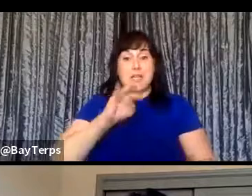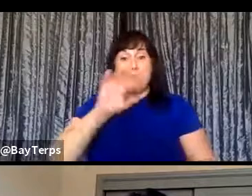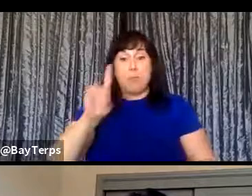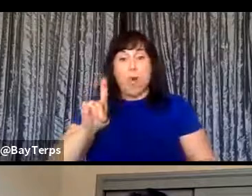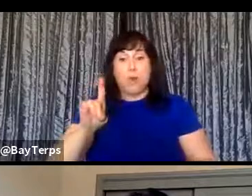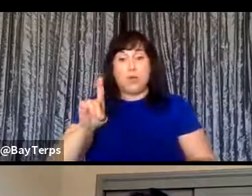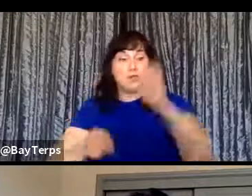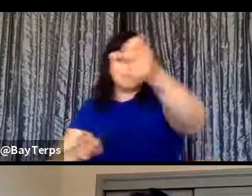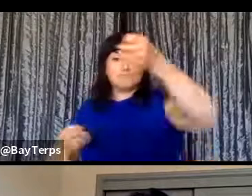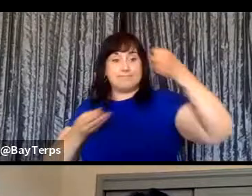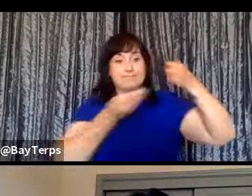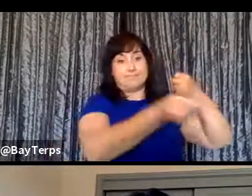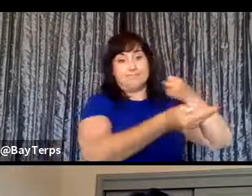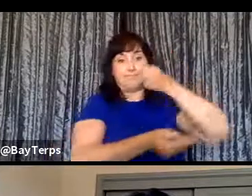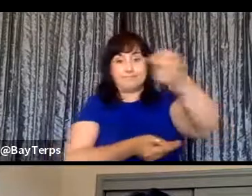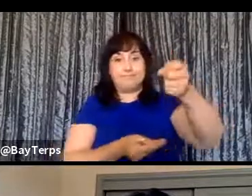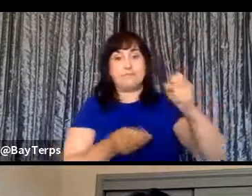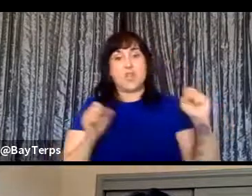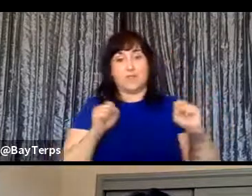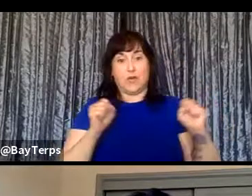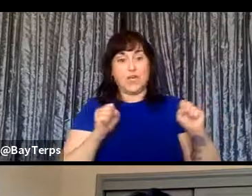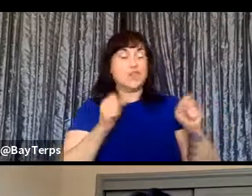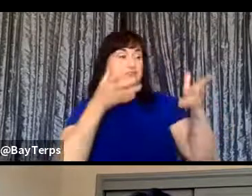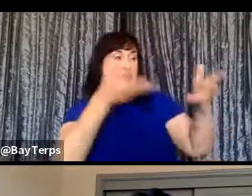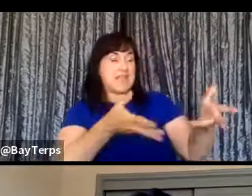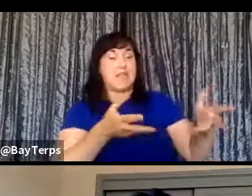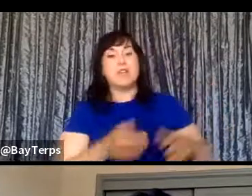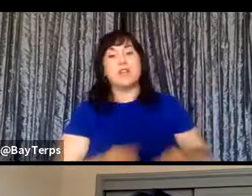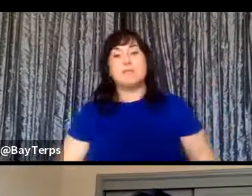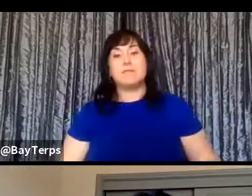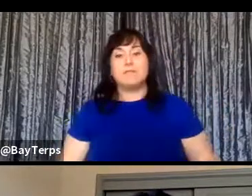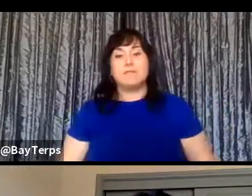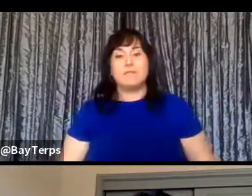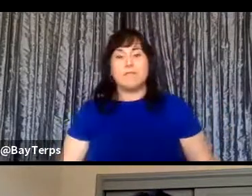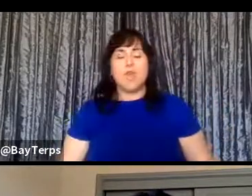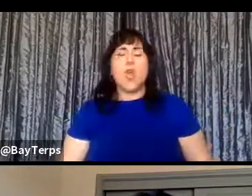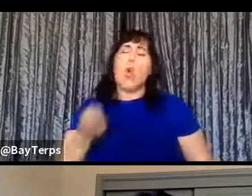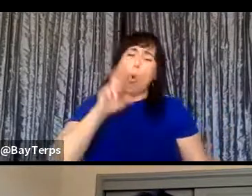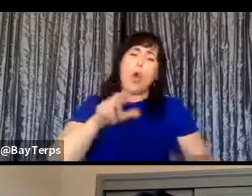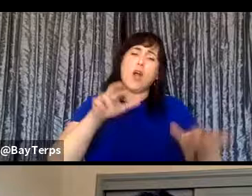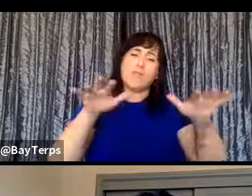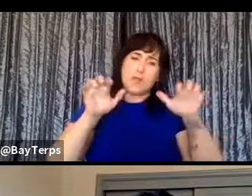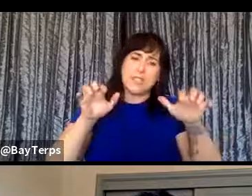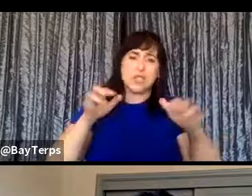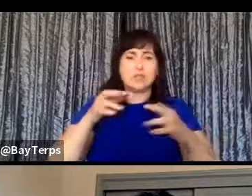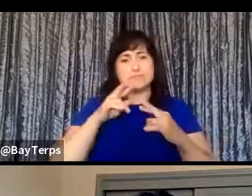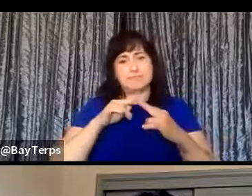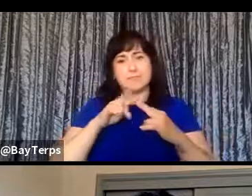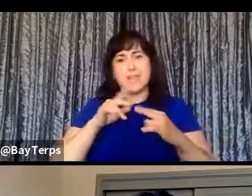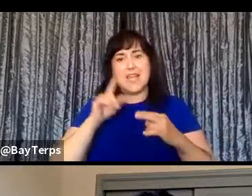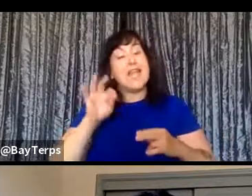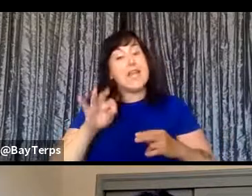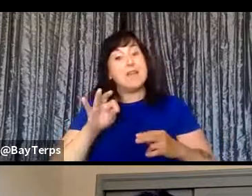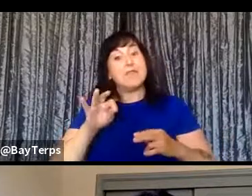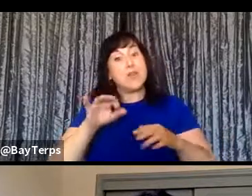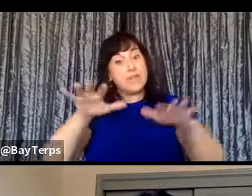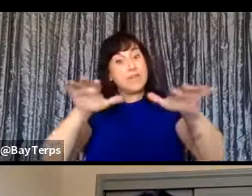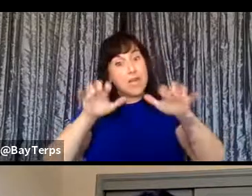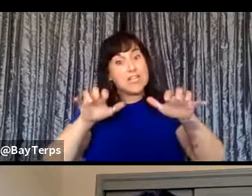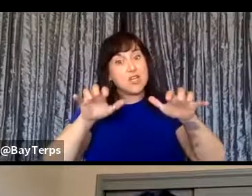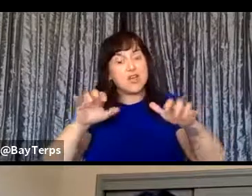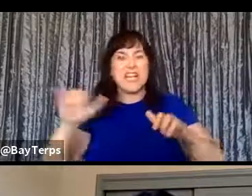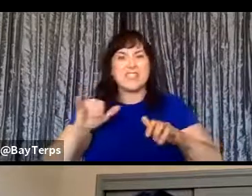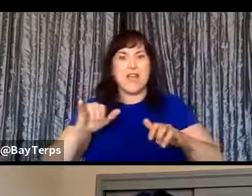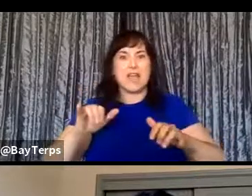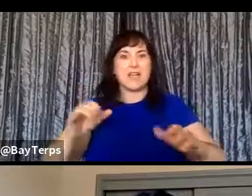fridge and it's going to stay there. You can either put it into the fridge or the freezer. If you put it into the freezer, it's almost like blast chilling it.